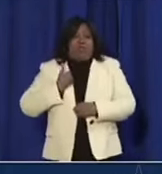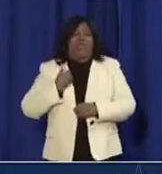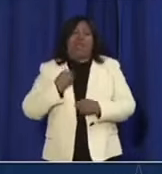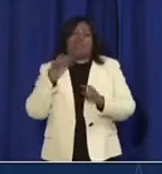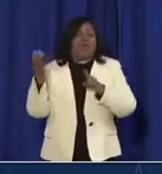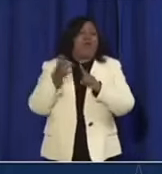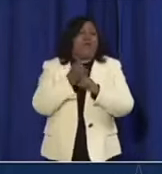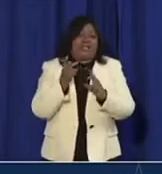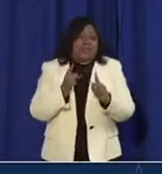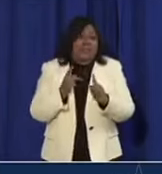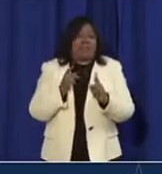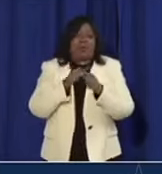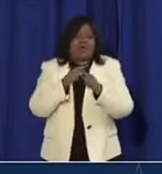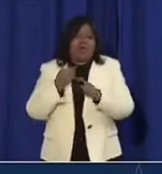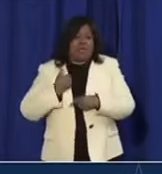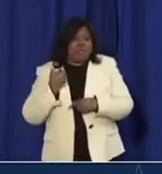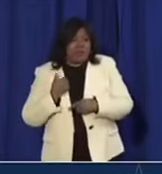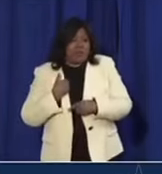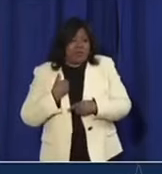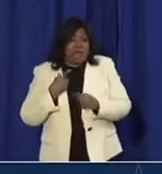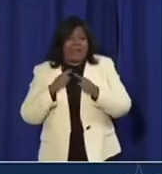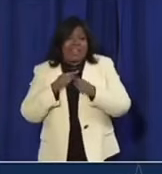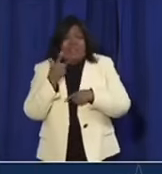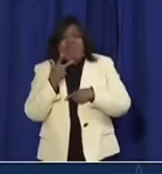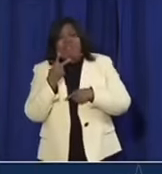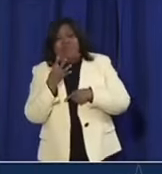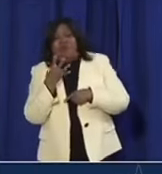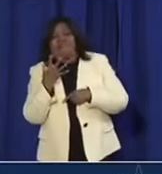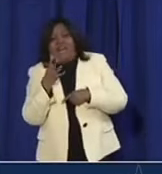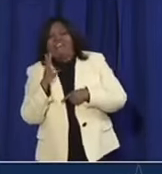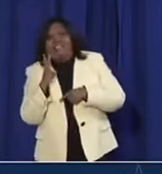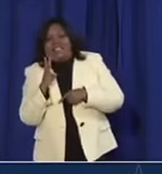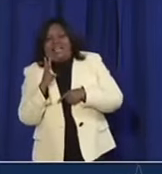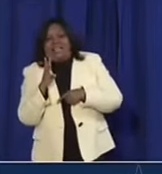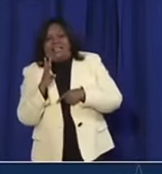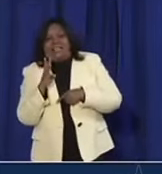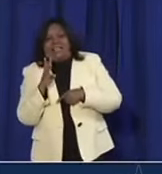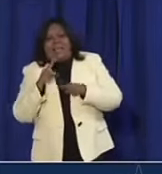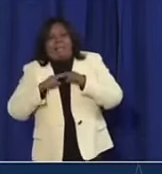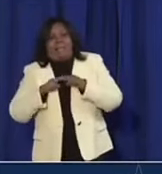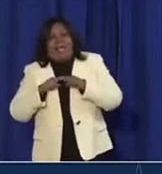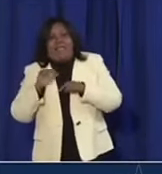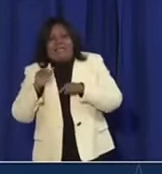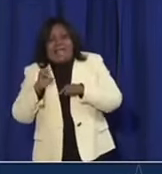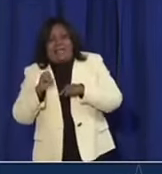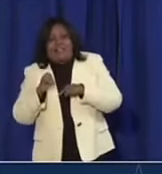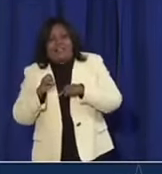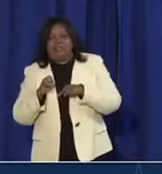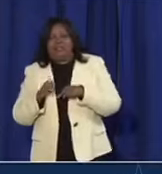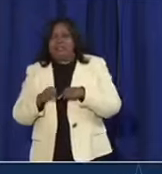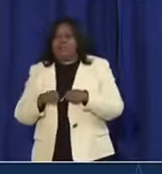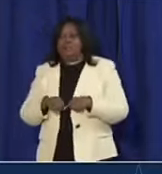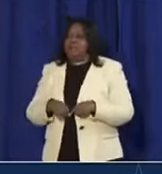arresting people who are juveniles that have 3, 4, 5, 6 pending cases. The answer